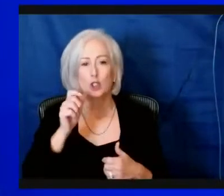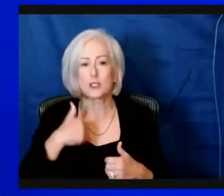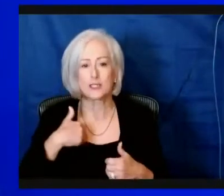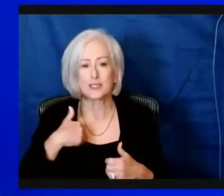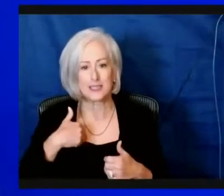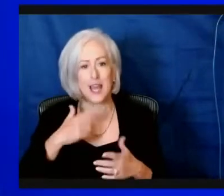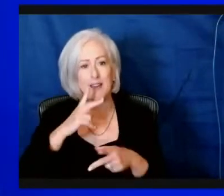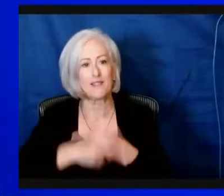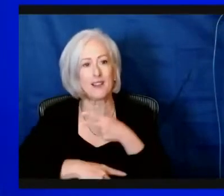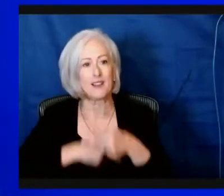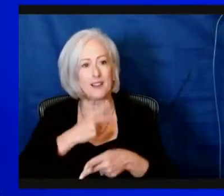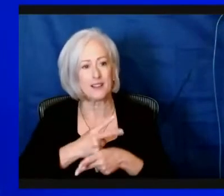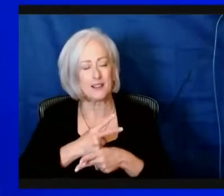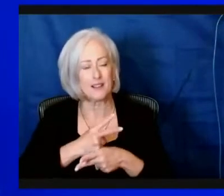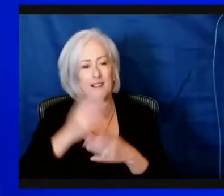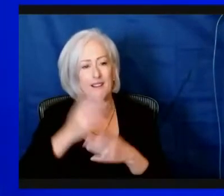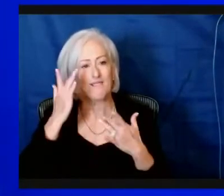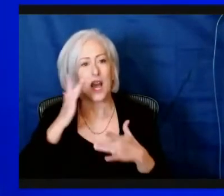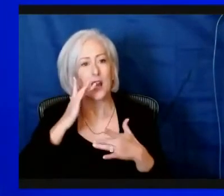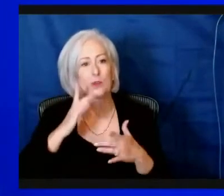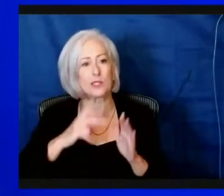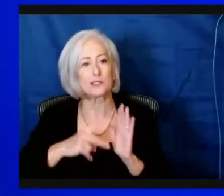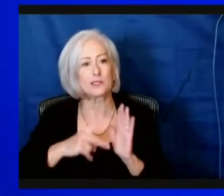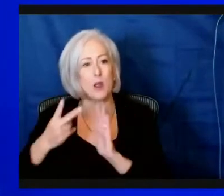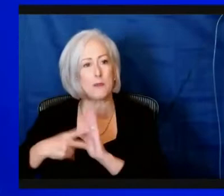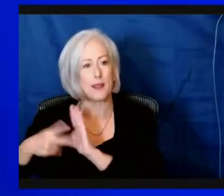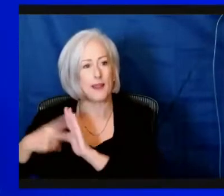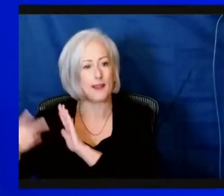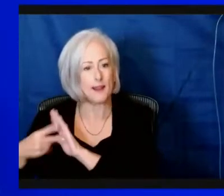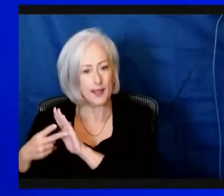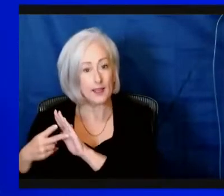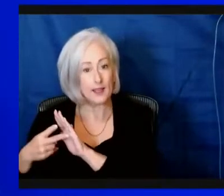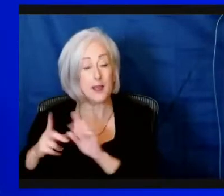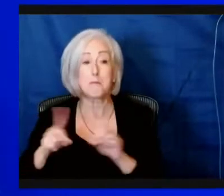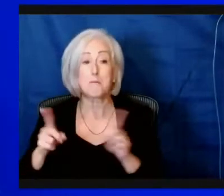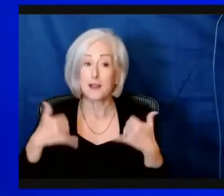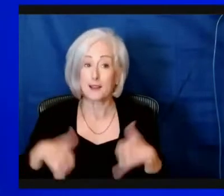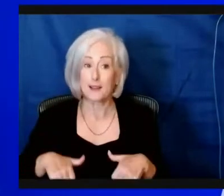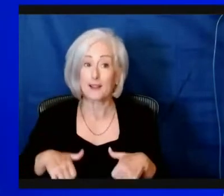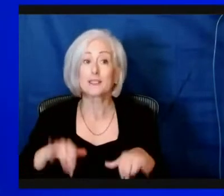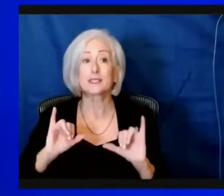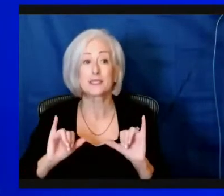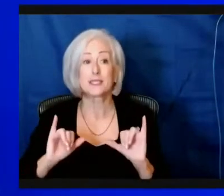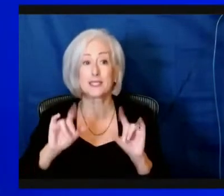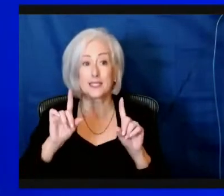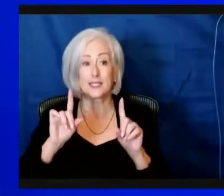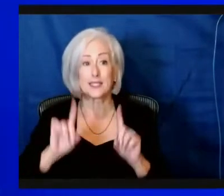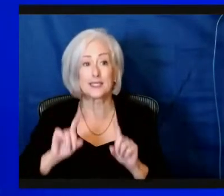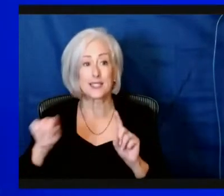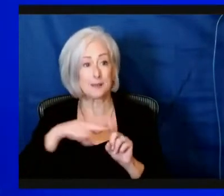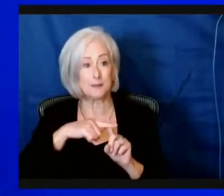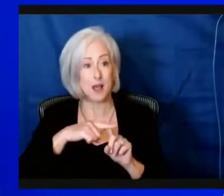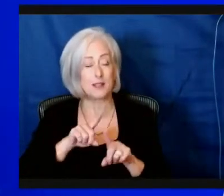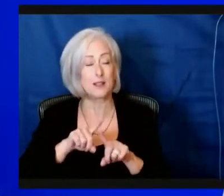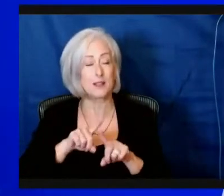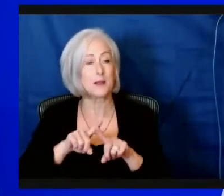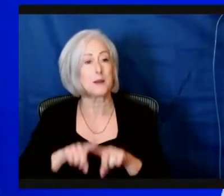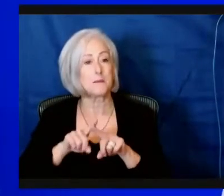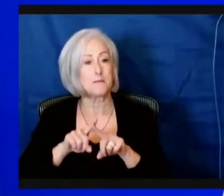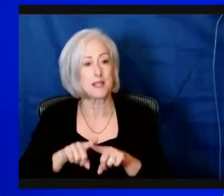can still test positive after that because of viral remnants or genetic material remnants, either